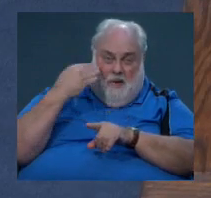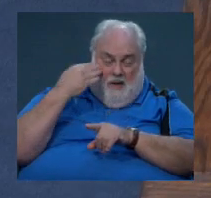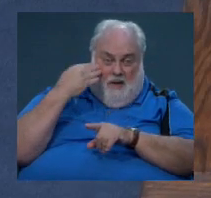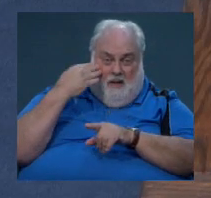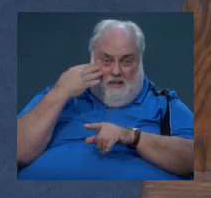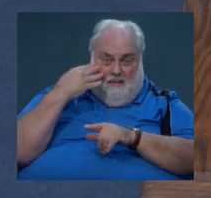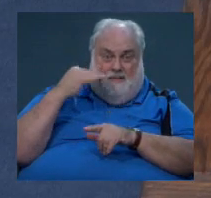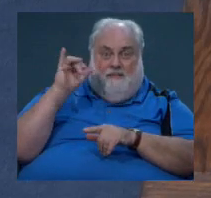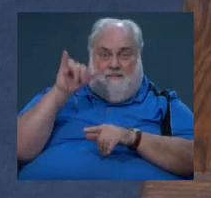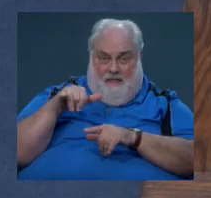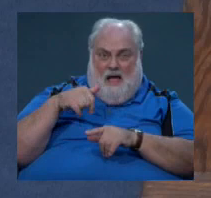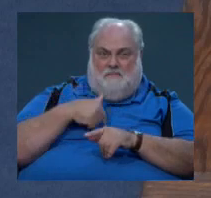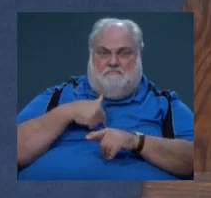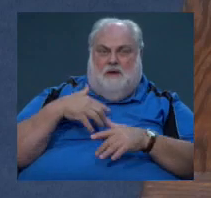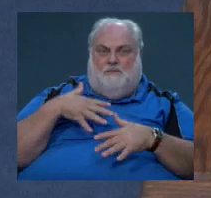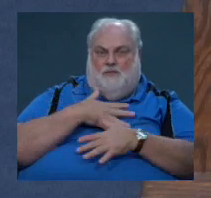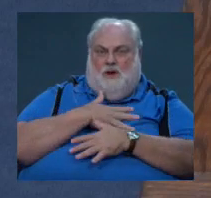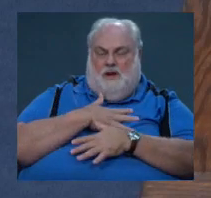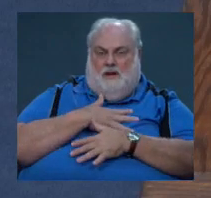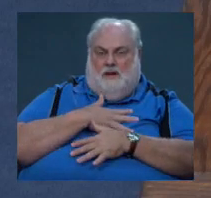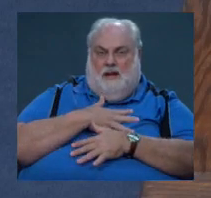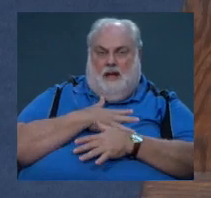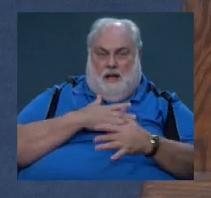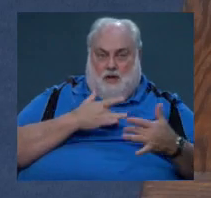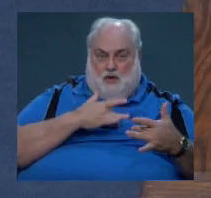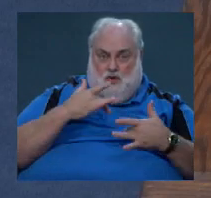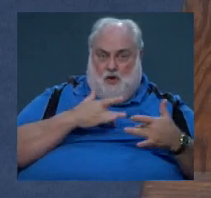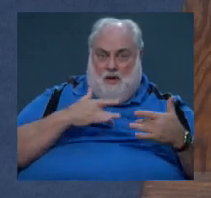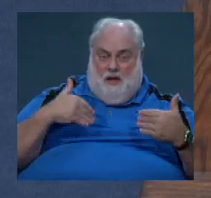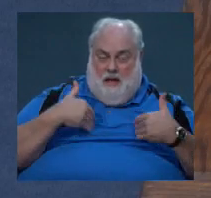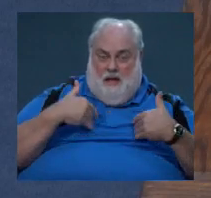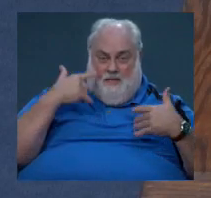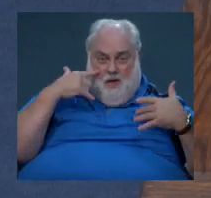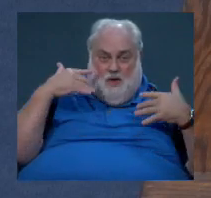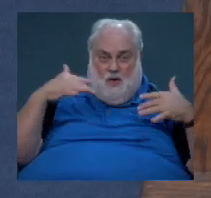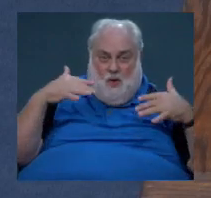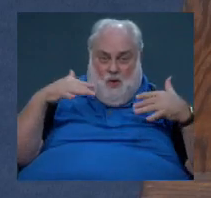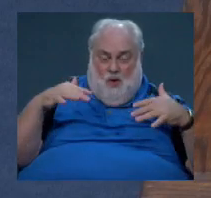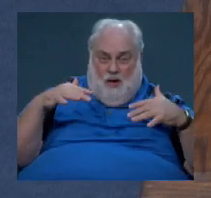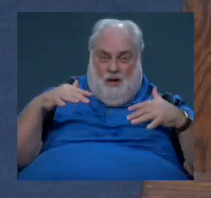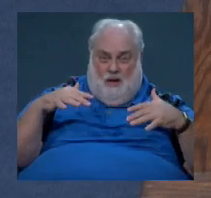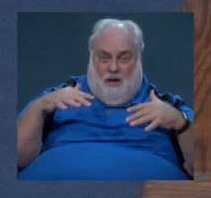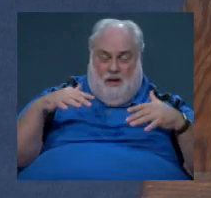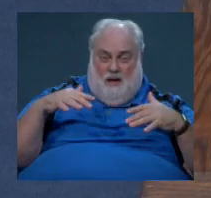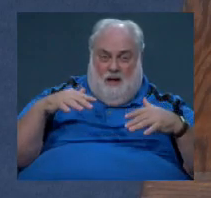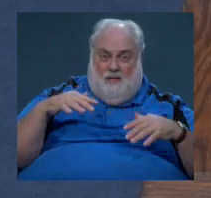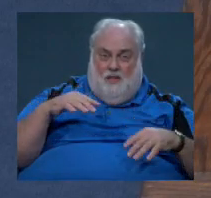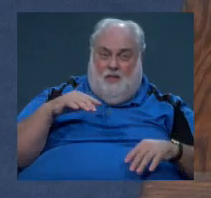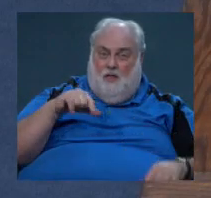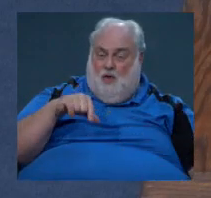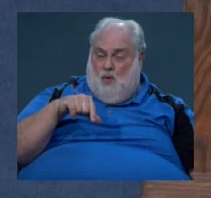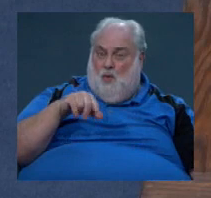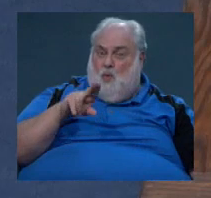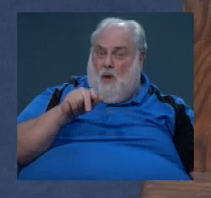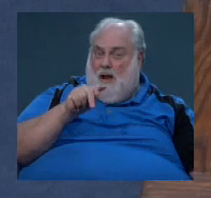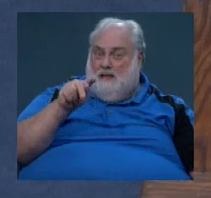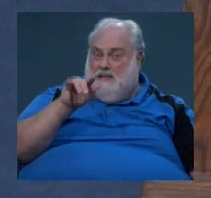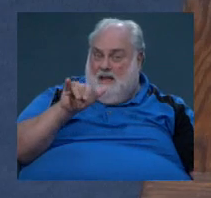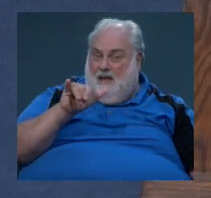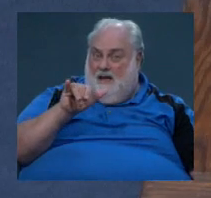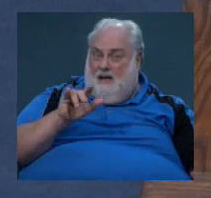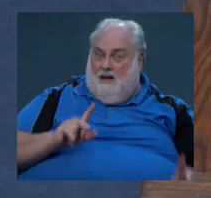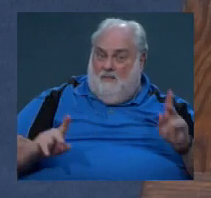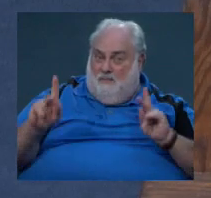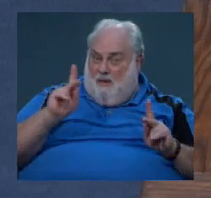home. So that is my concern, is the noise and the quality of people. I mean, if